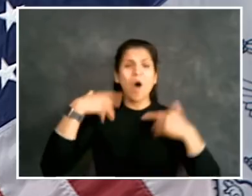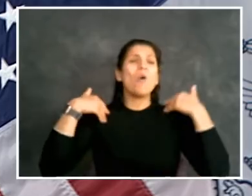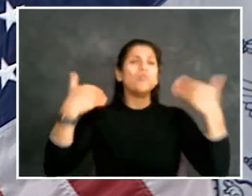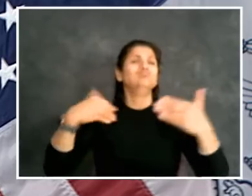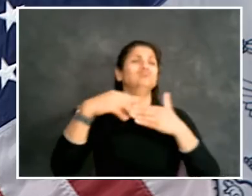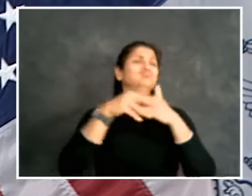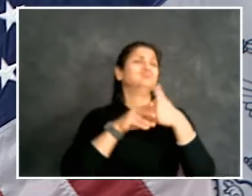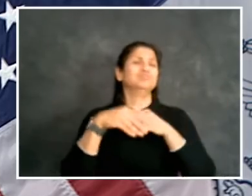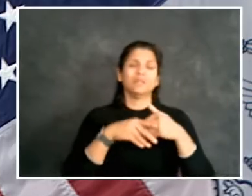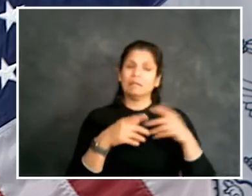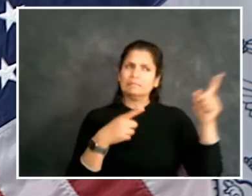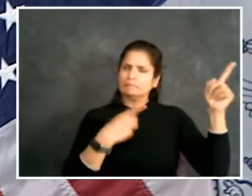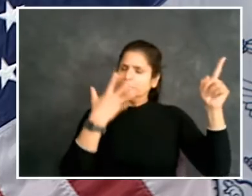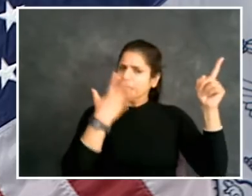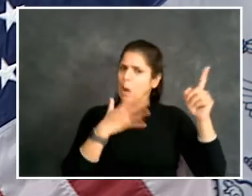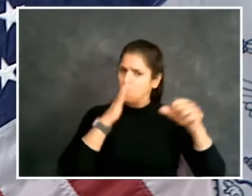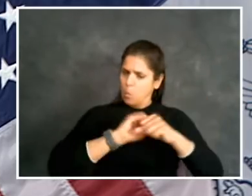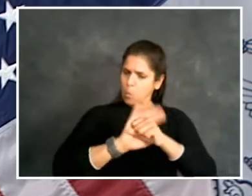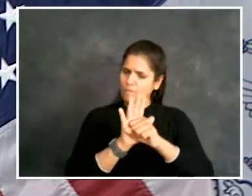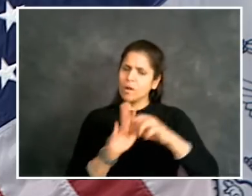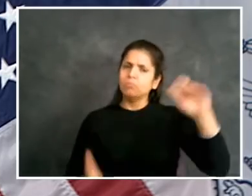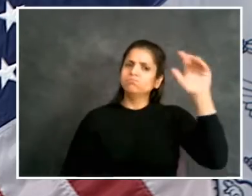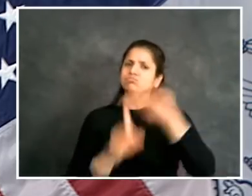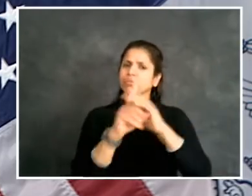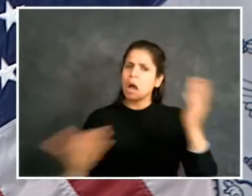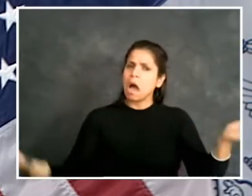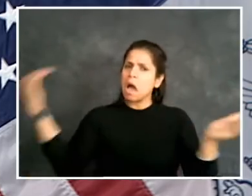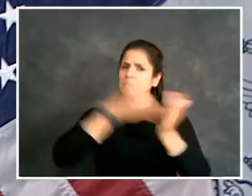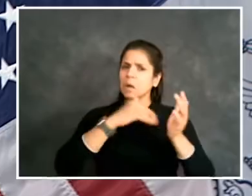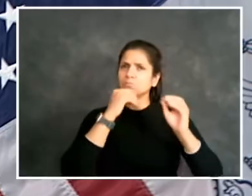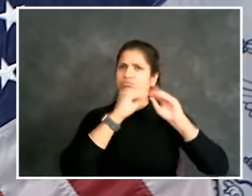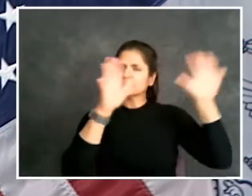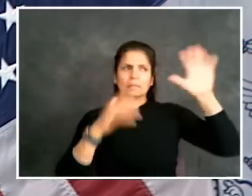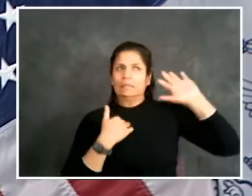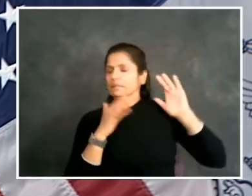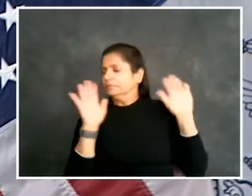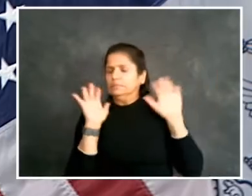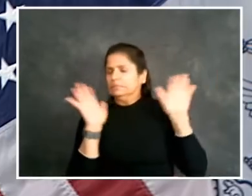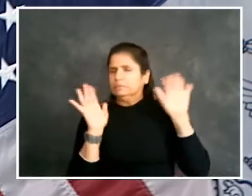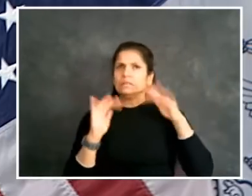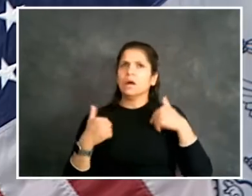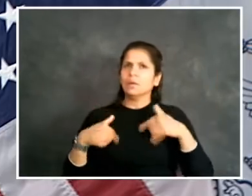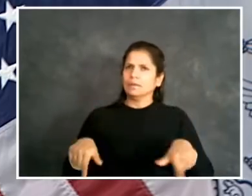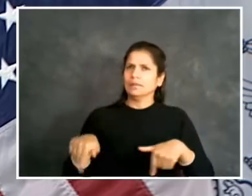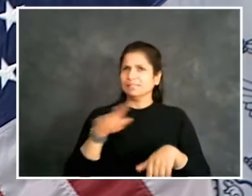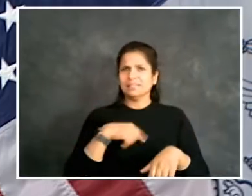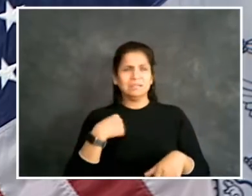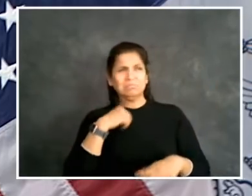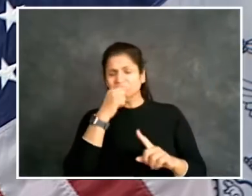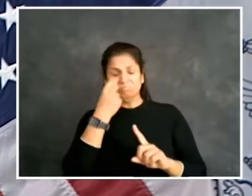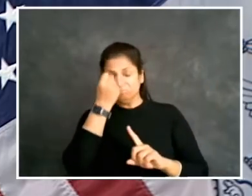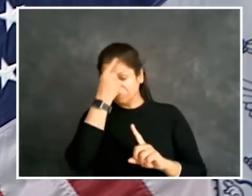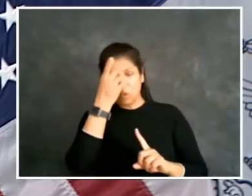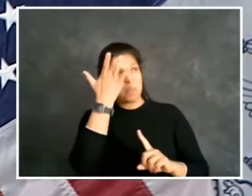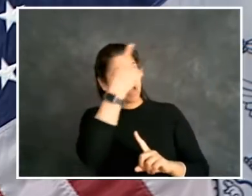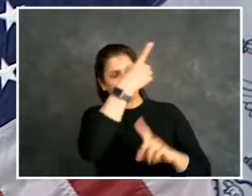notion, the President of the United States was tweeting those liberate Michigan, liberate Virginia, all that, incredibly